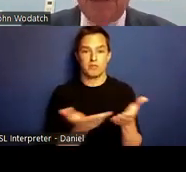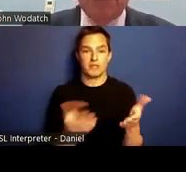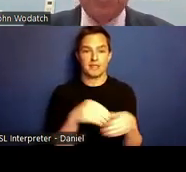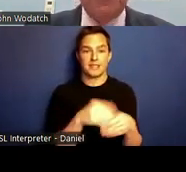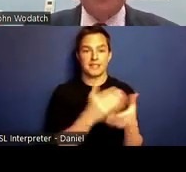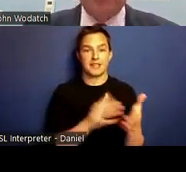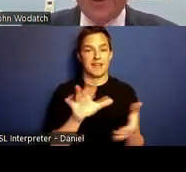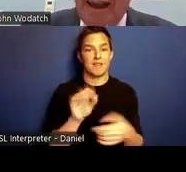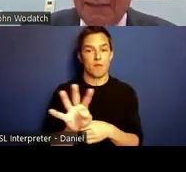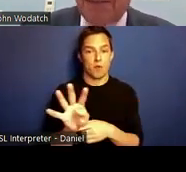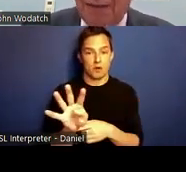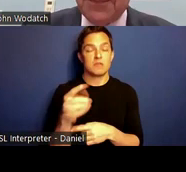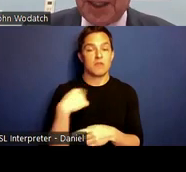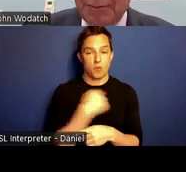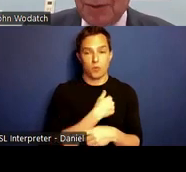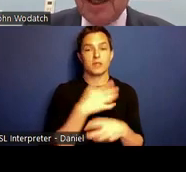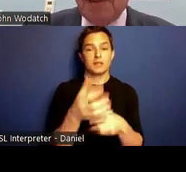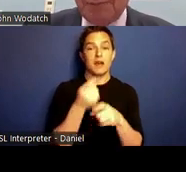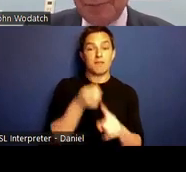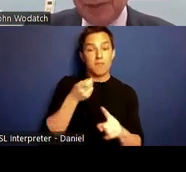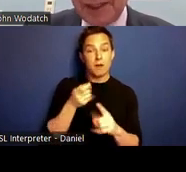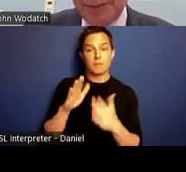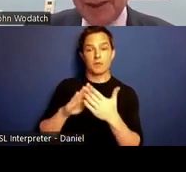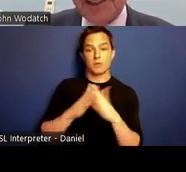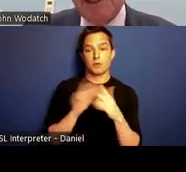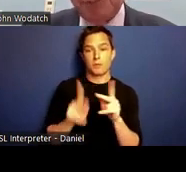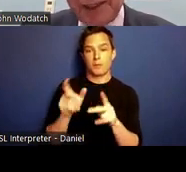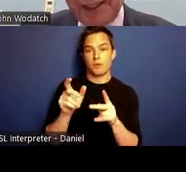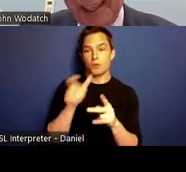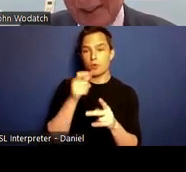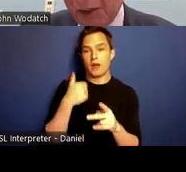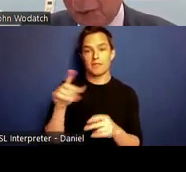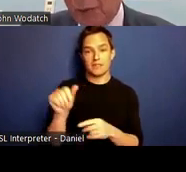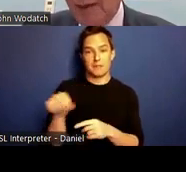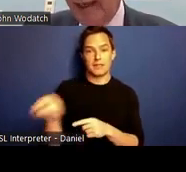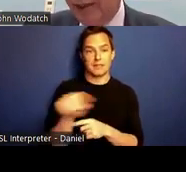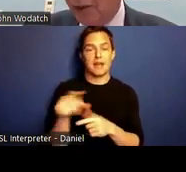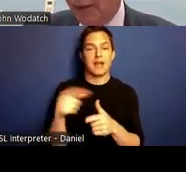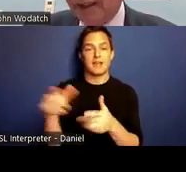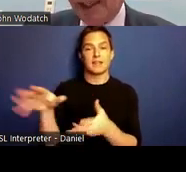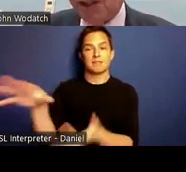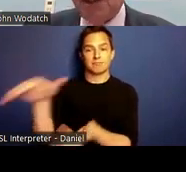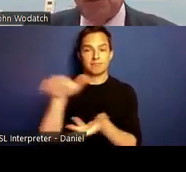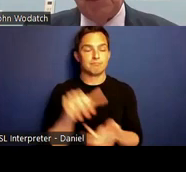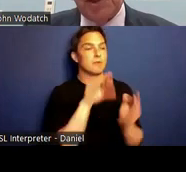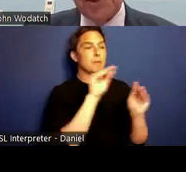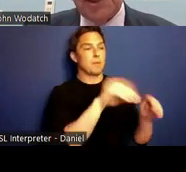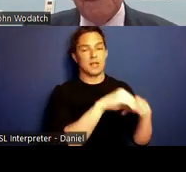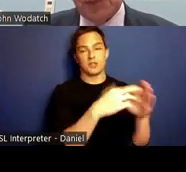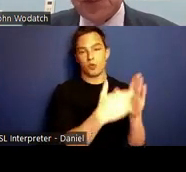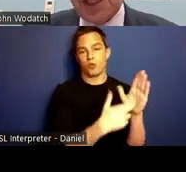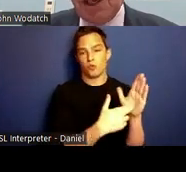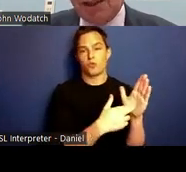Section 504 that we got from the community of people with disabilities and put it into the regulation